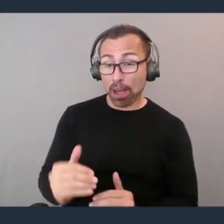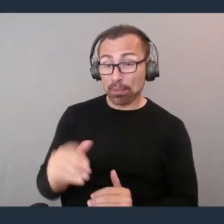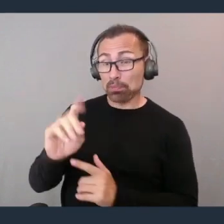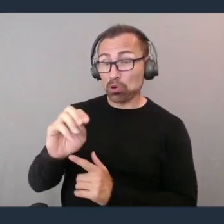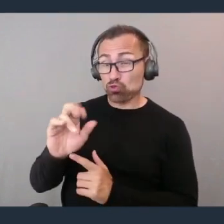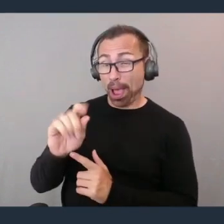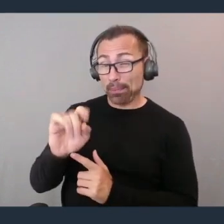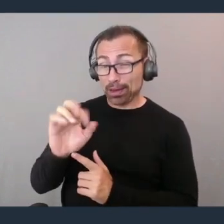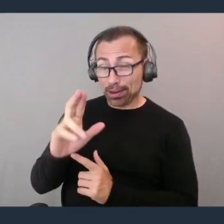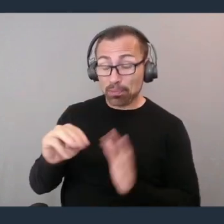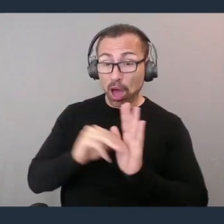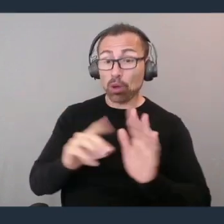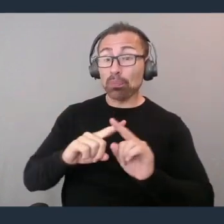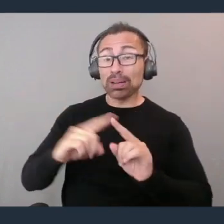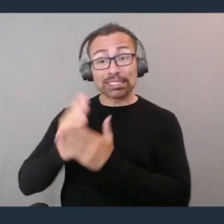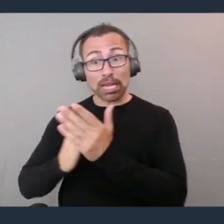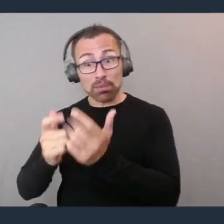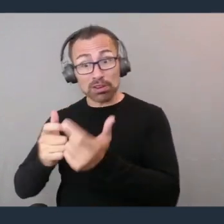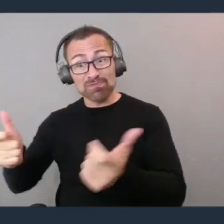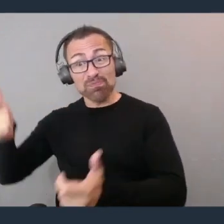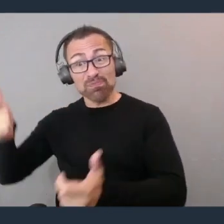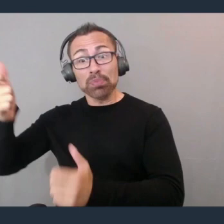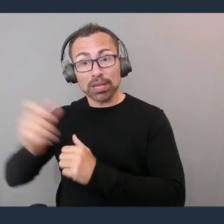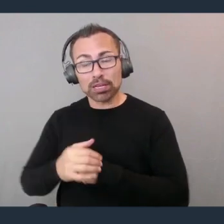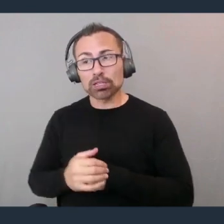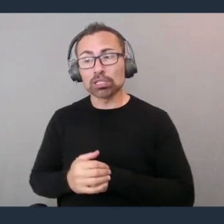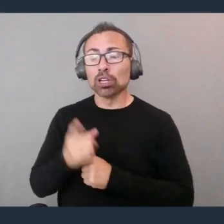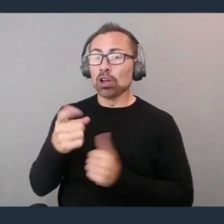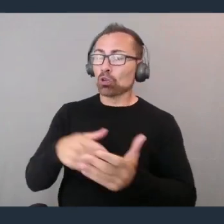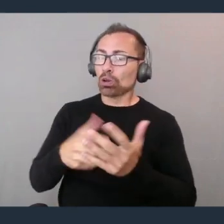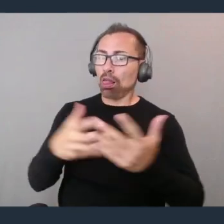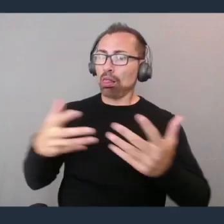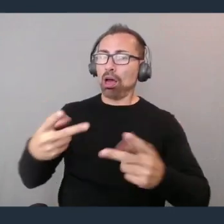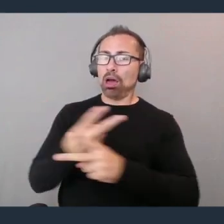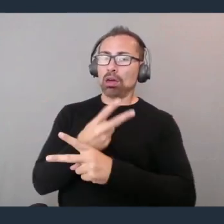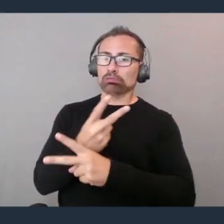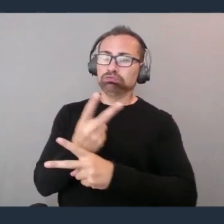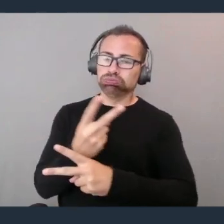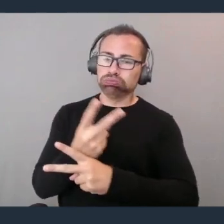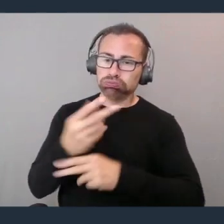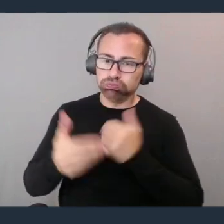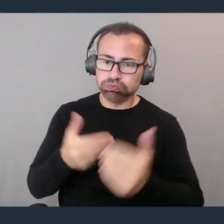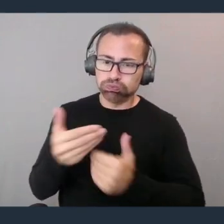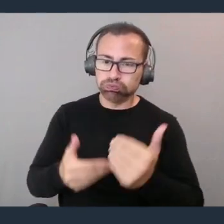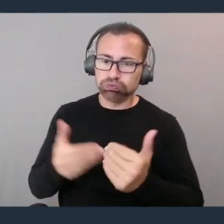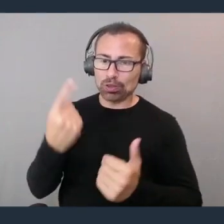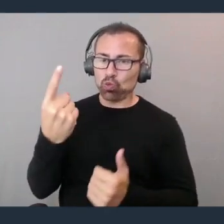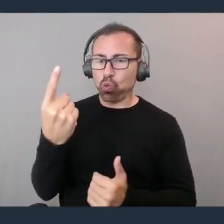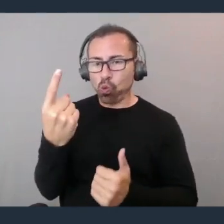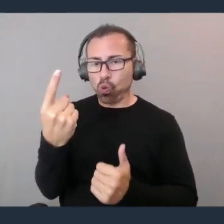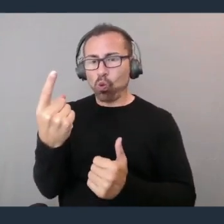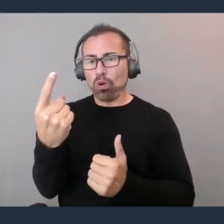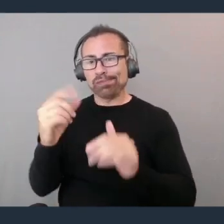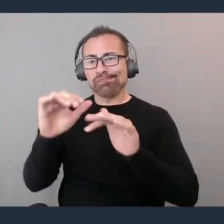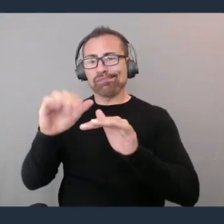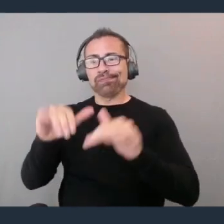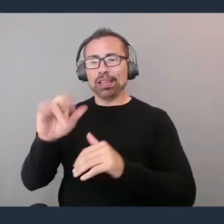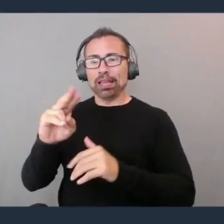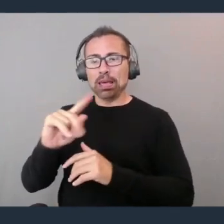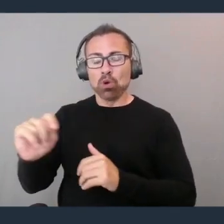you think about that, it requires a lot of compute to process a single input going through that entire deep neural network